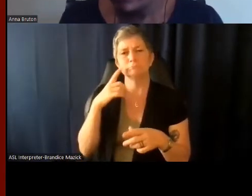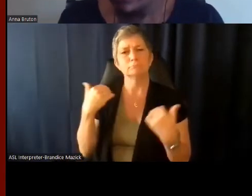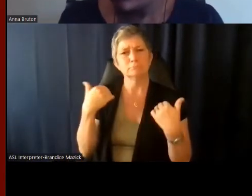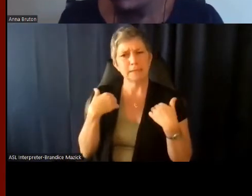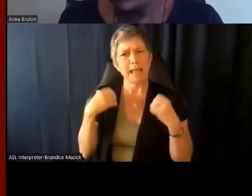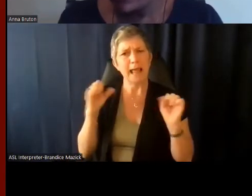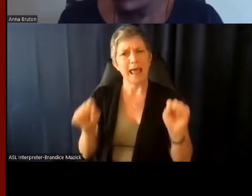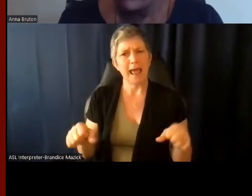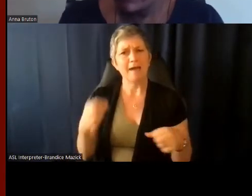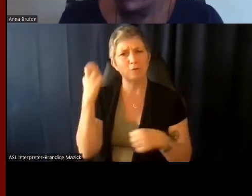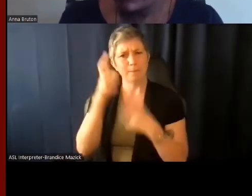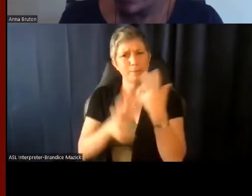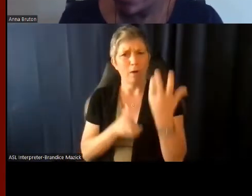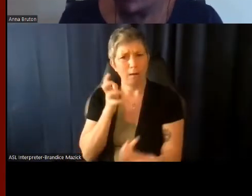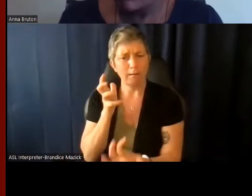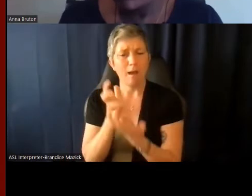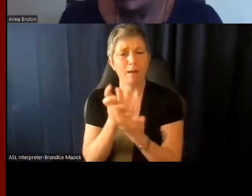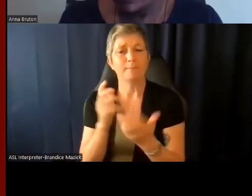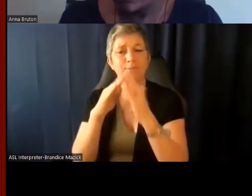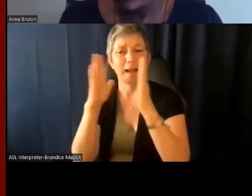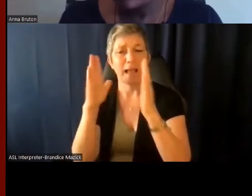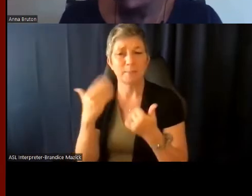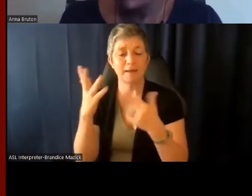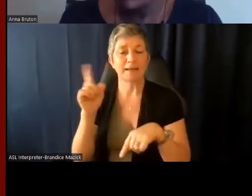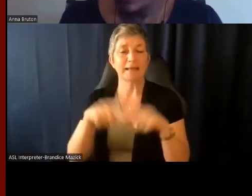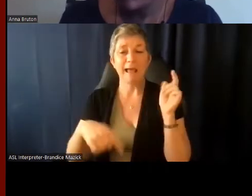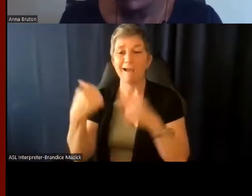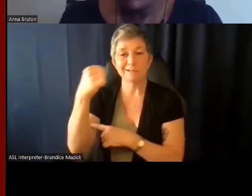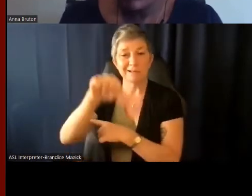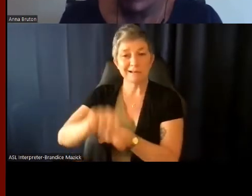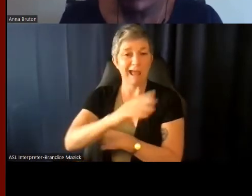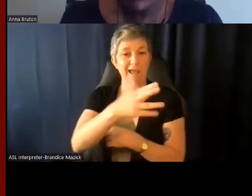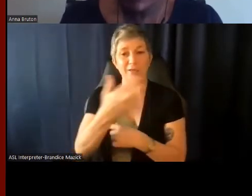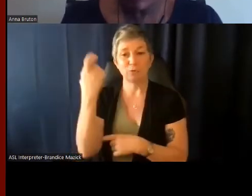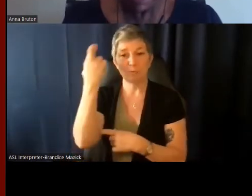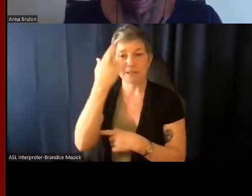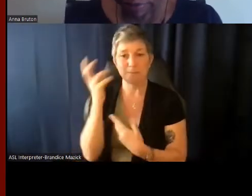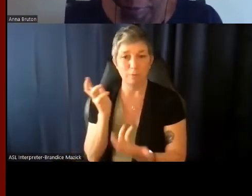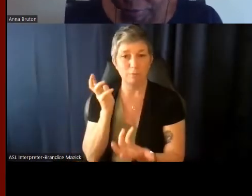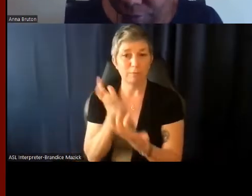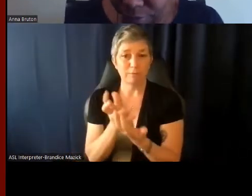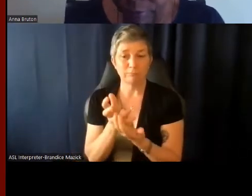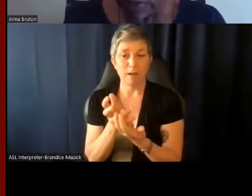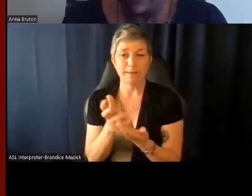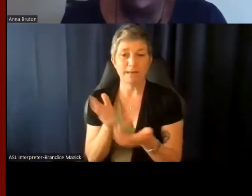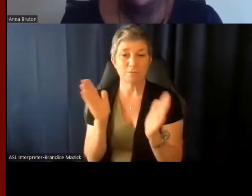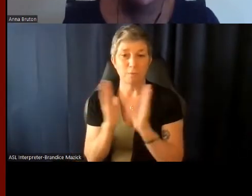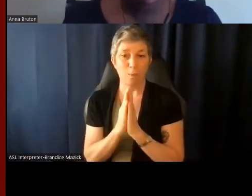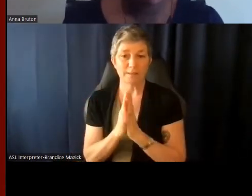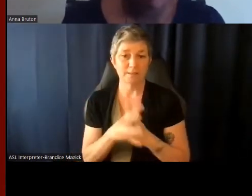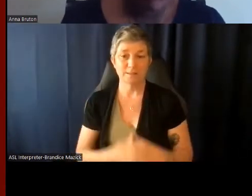accommodation, and thus the housing provider could not outright deny her reasonable accommodation request.